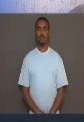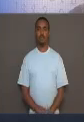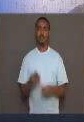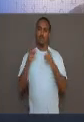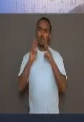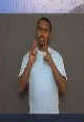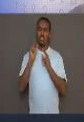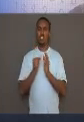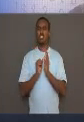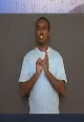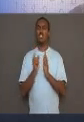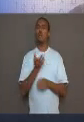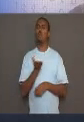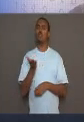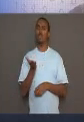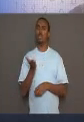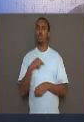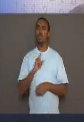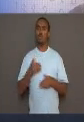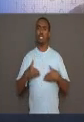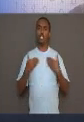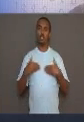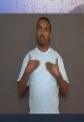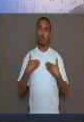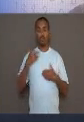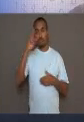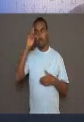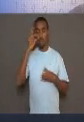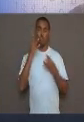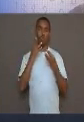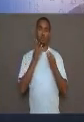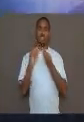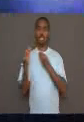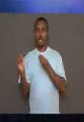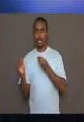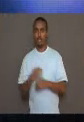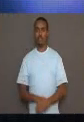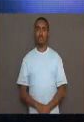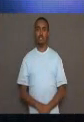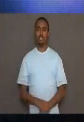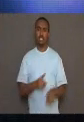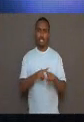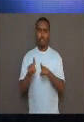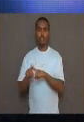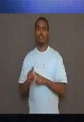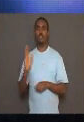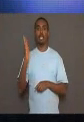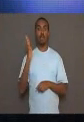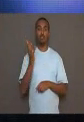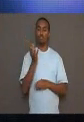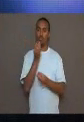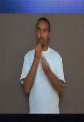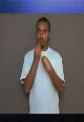Consider some of the things that we enjoy because of trade. Different types of